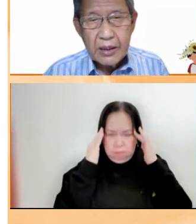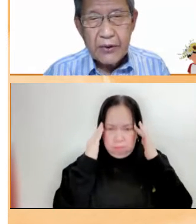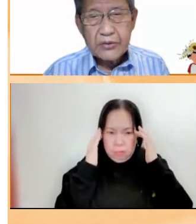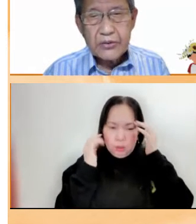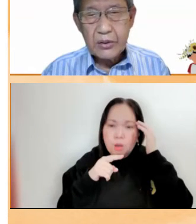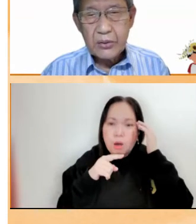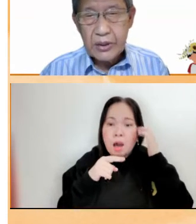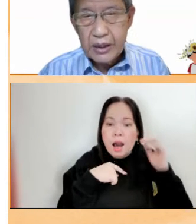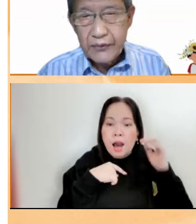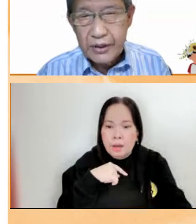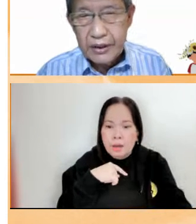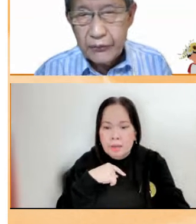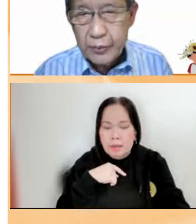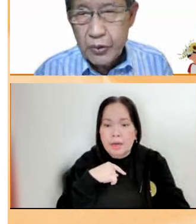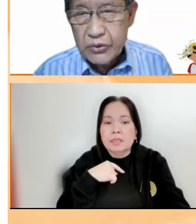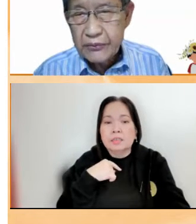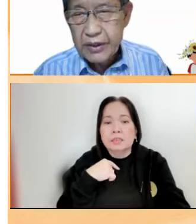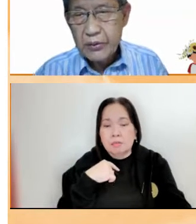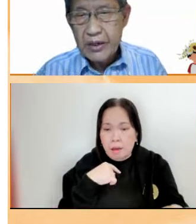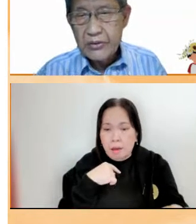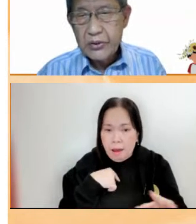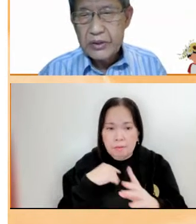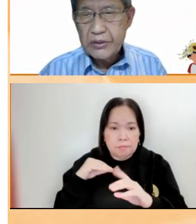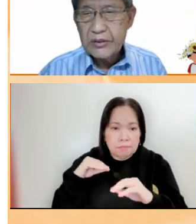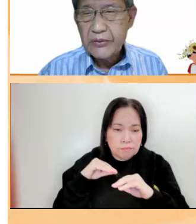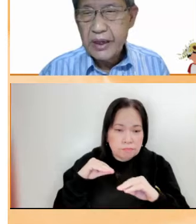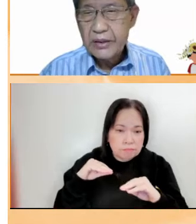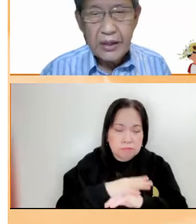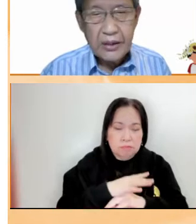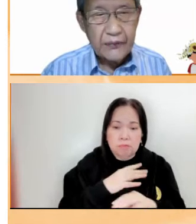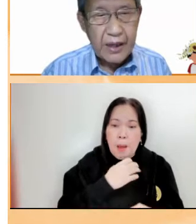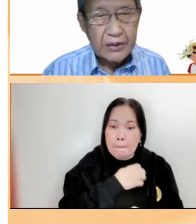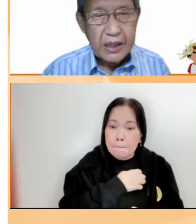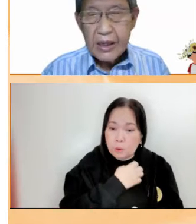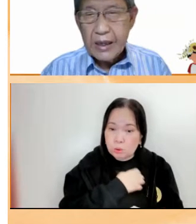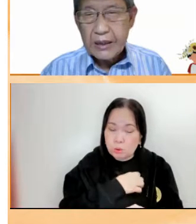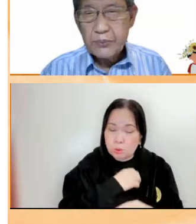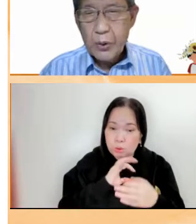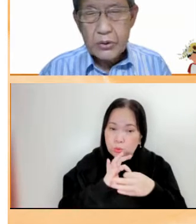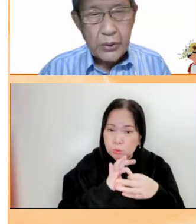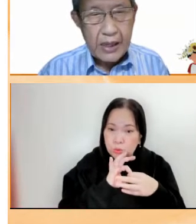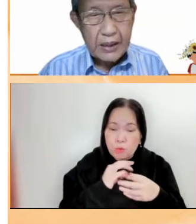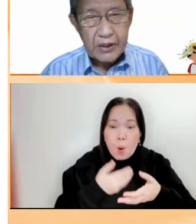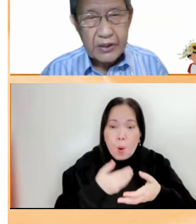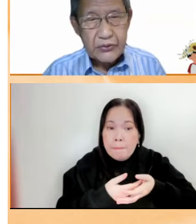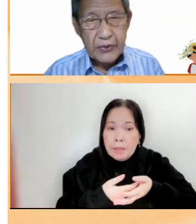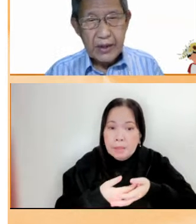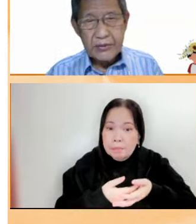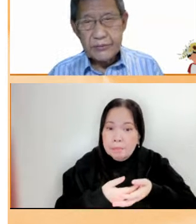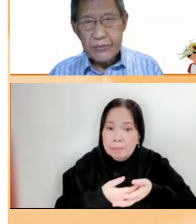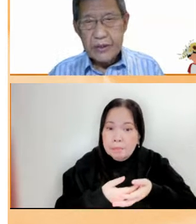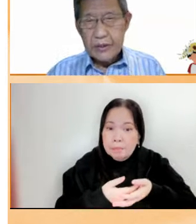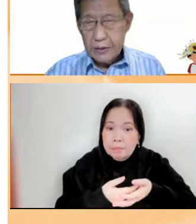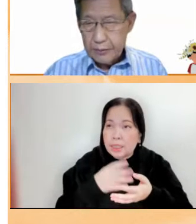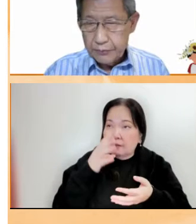functional connectivity of emotional regulation circuitry in the infants exposed to high-level stress.